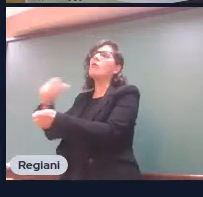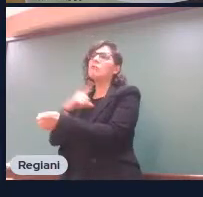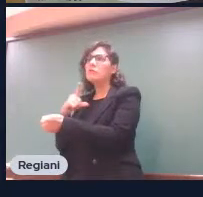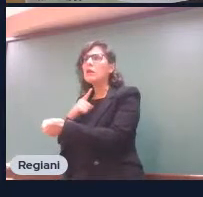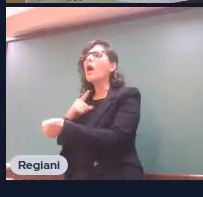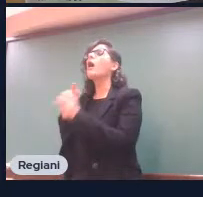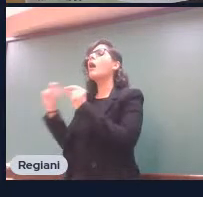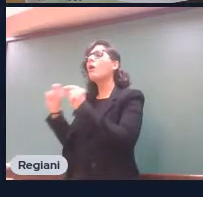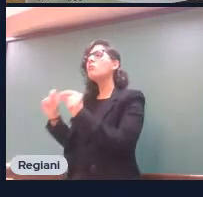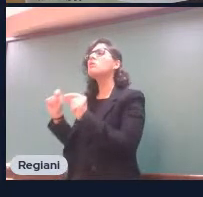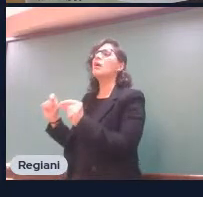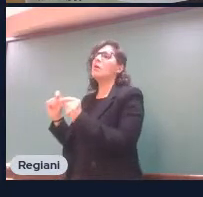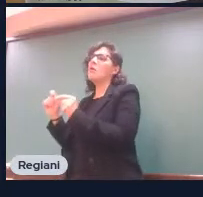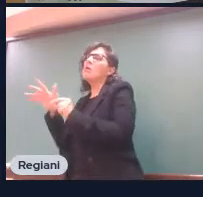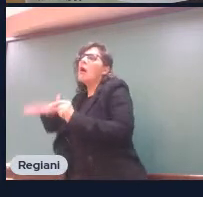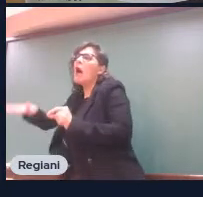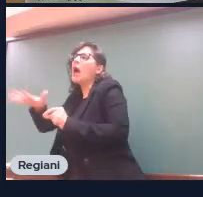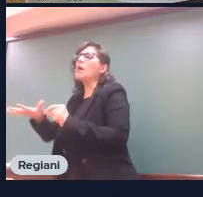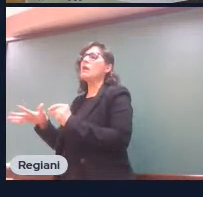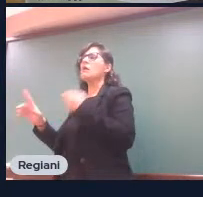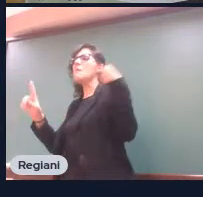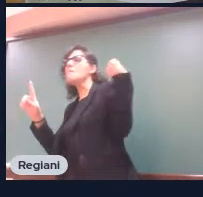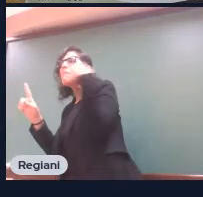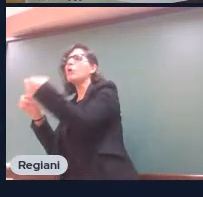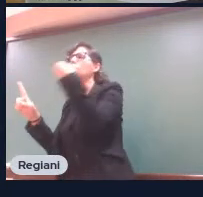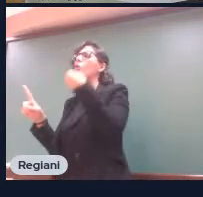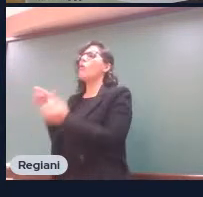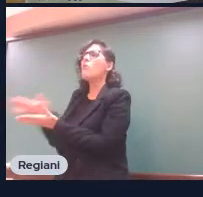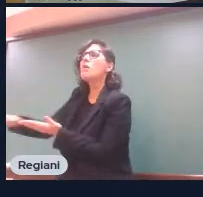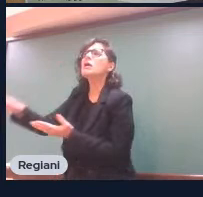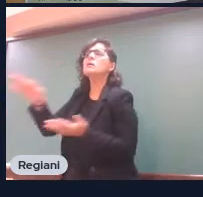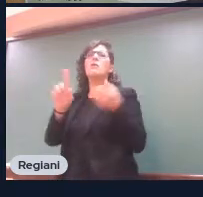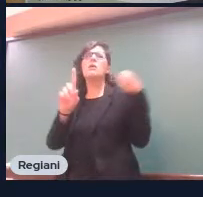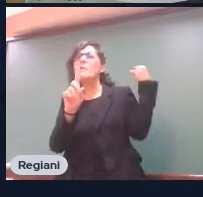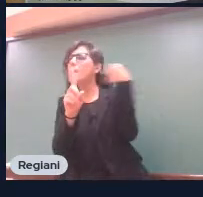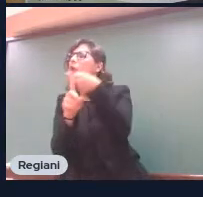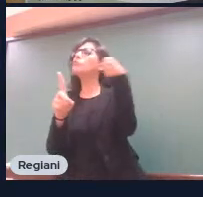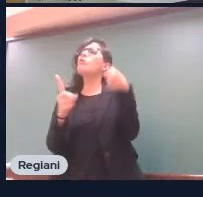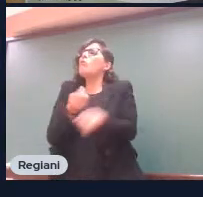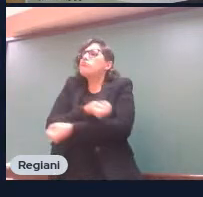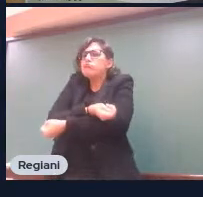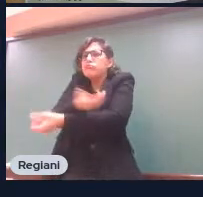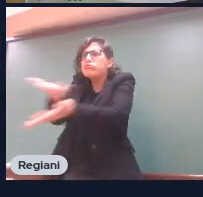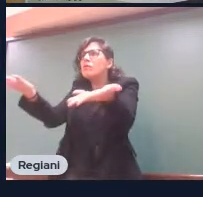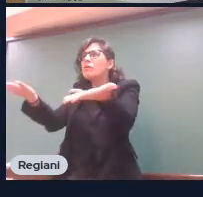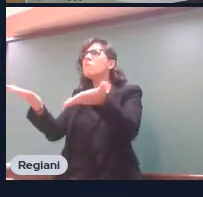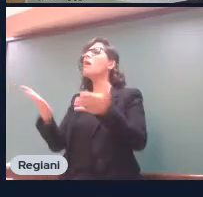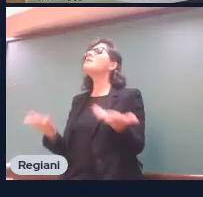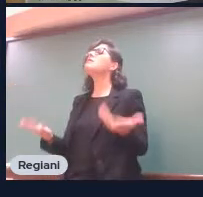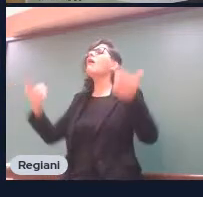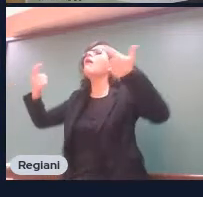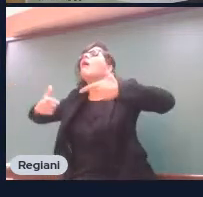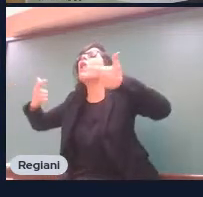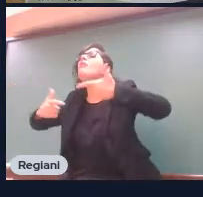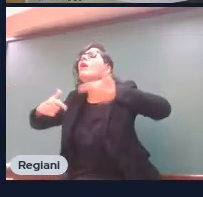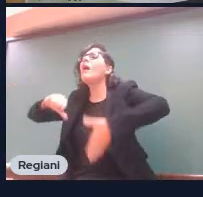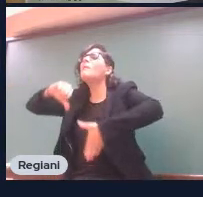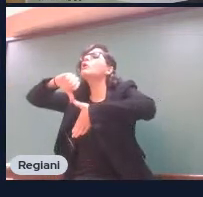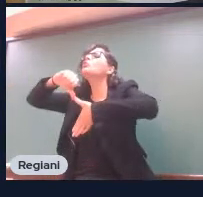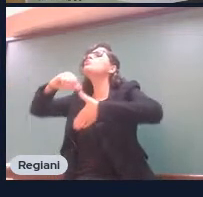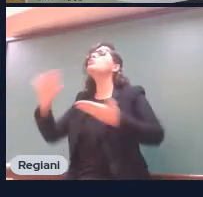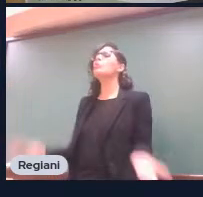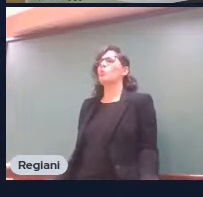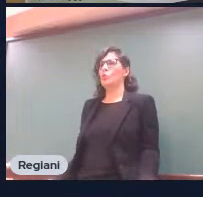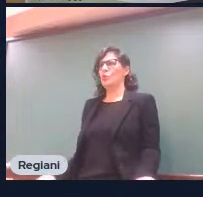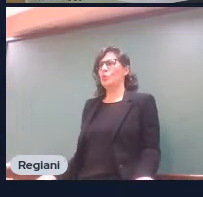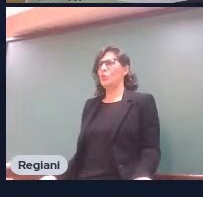their impact internationally, that's these two colors. But where are the people from South America in the international literature? Well,